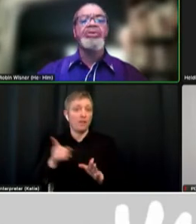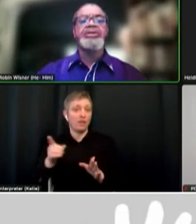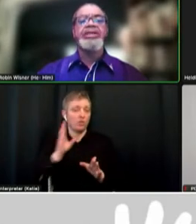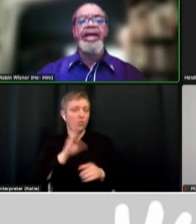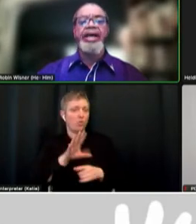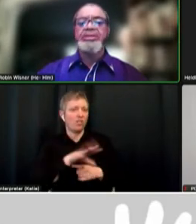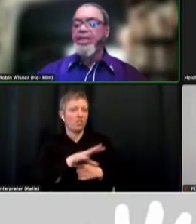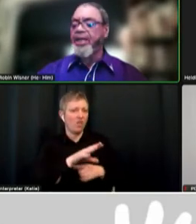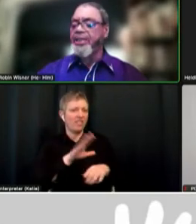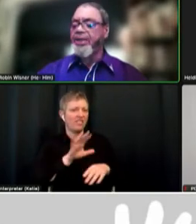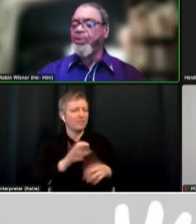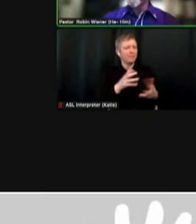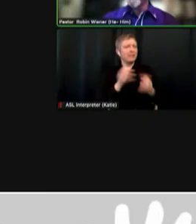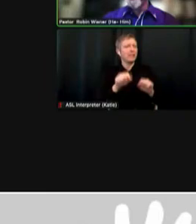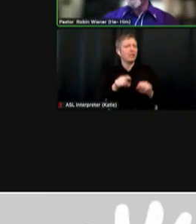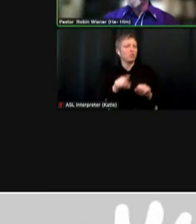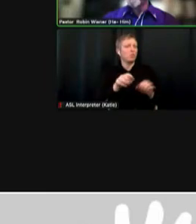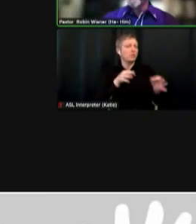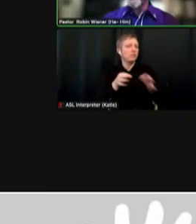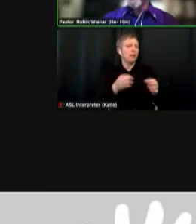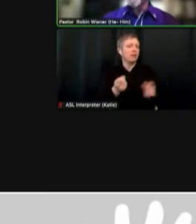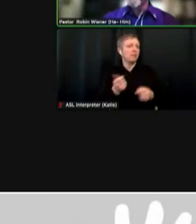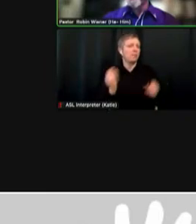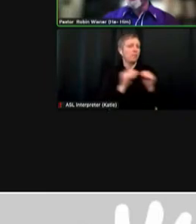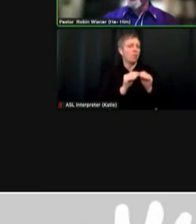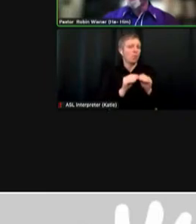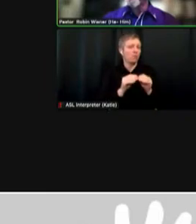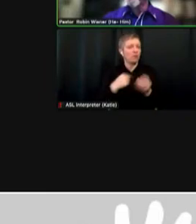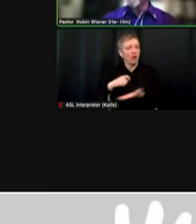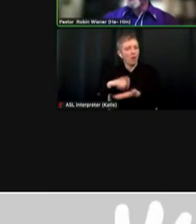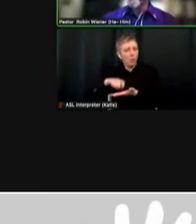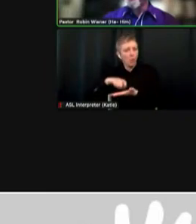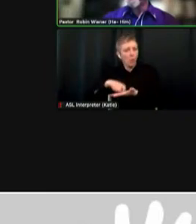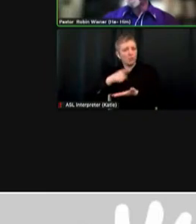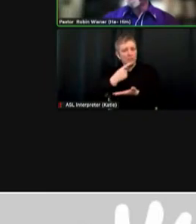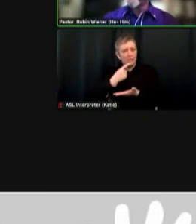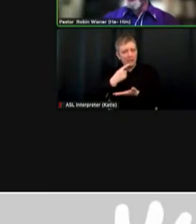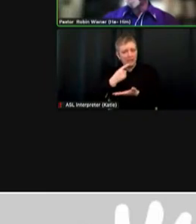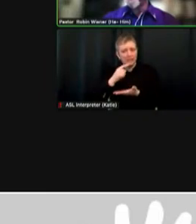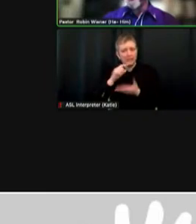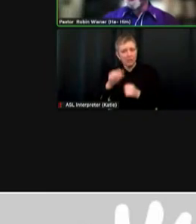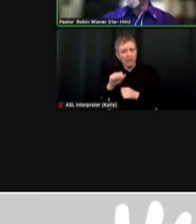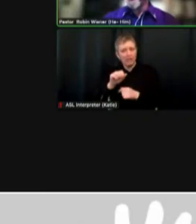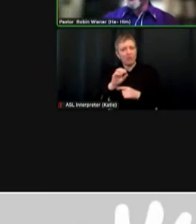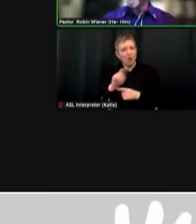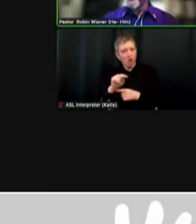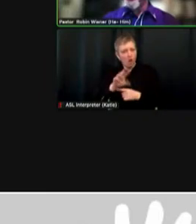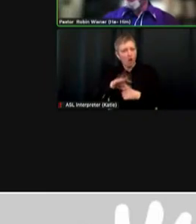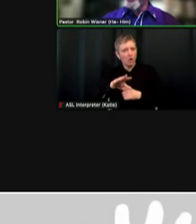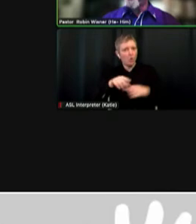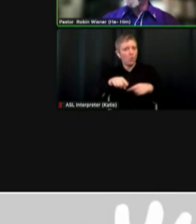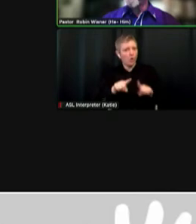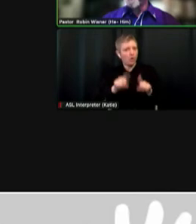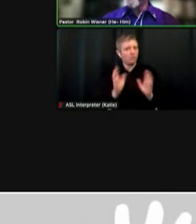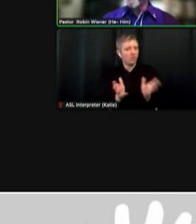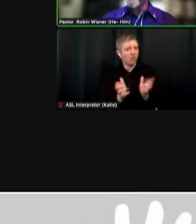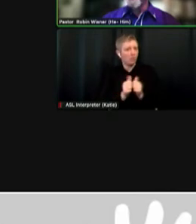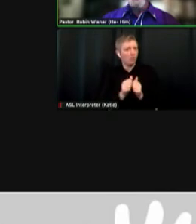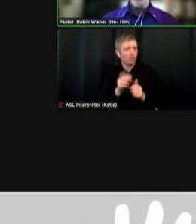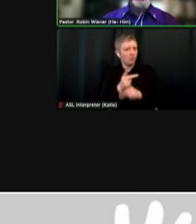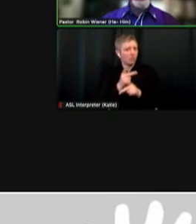got lost in that. And I wrote it down when you said they can turn it on when talking with the supervisor and then